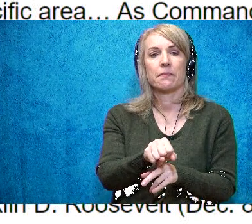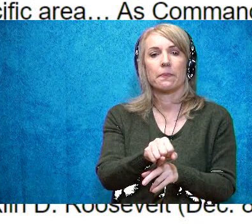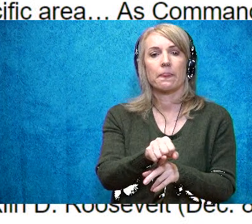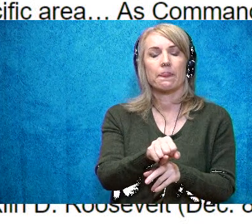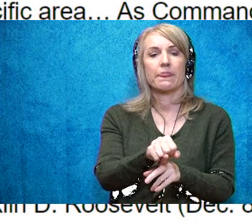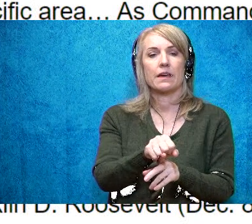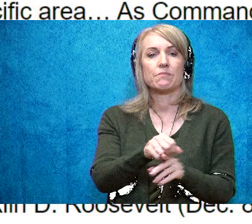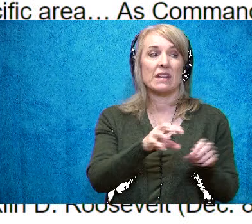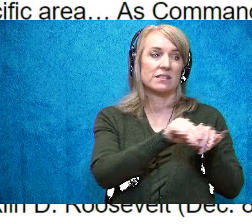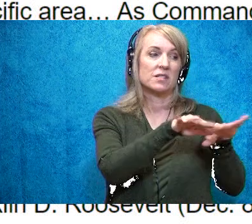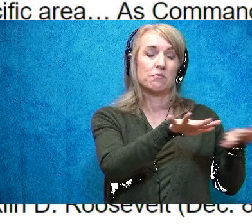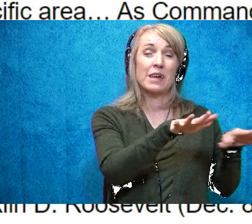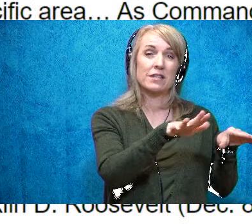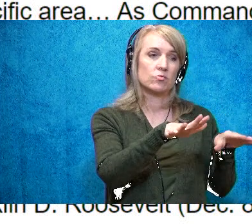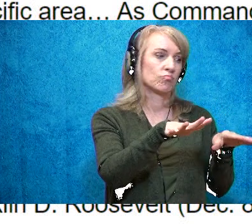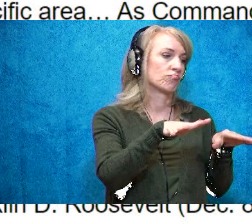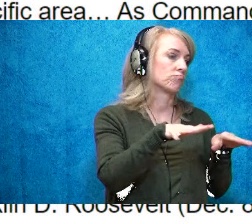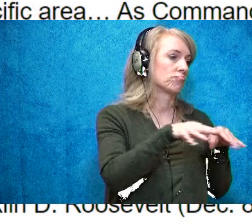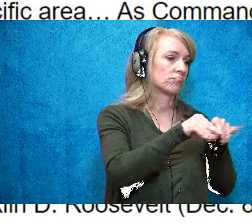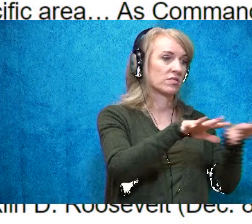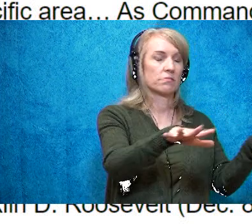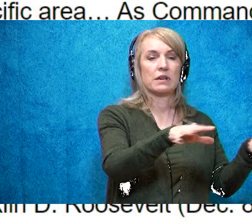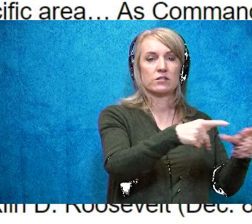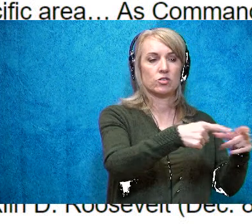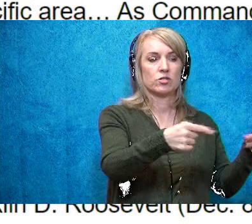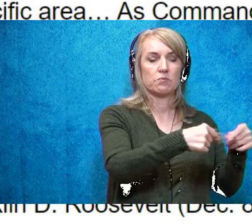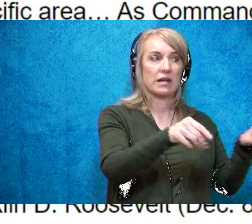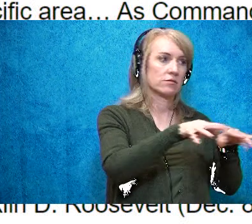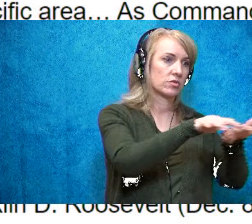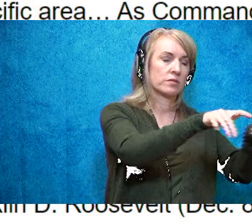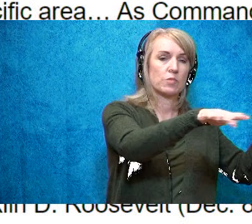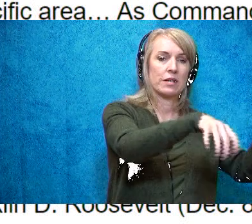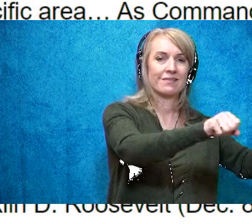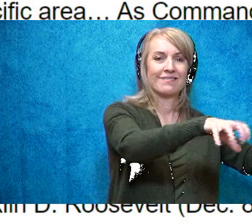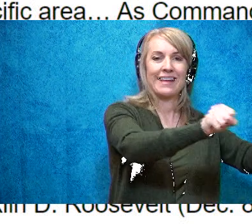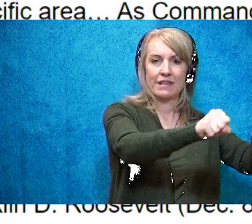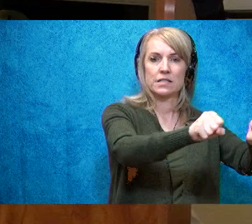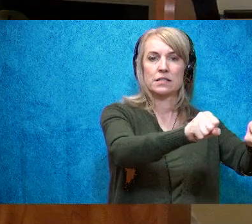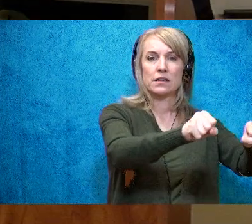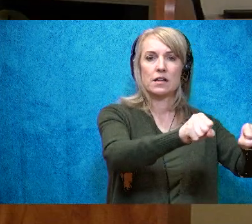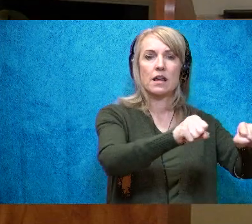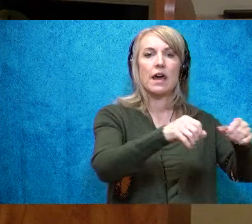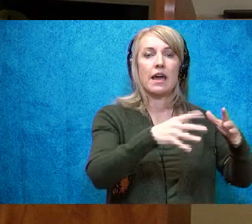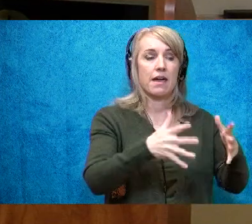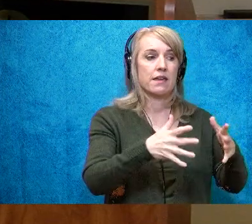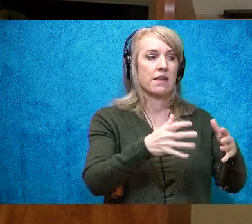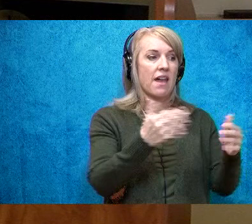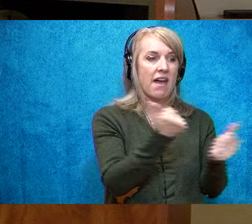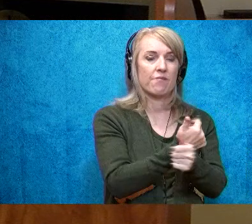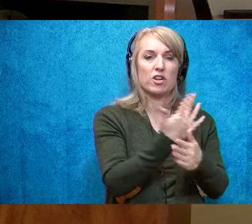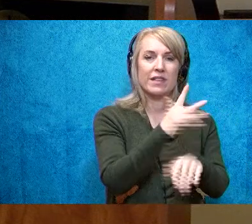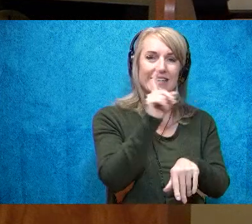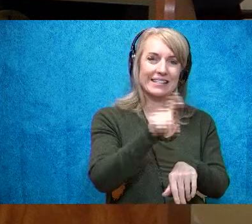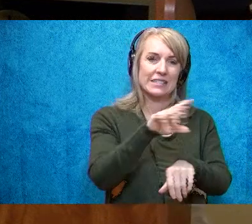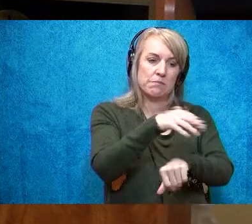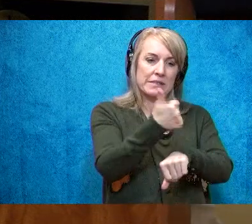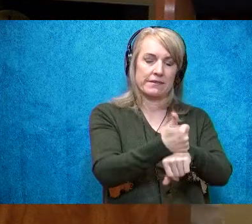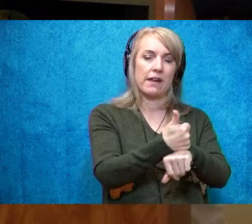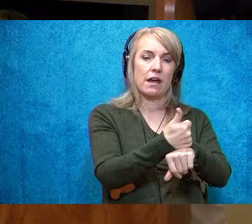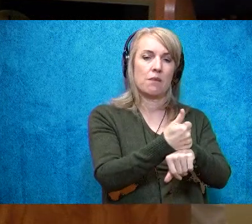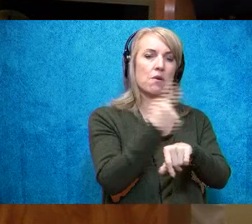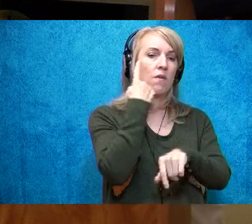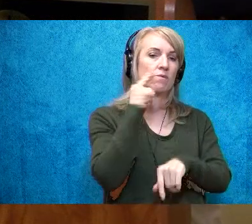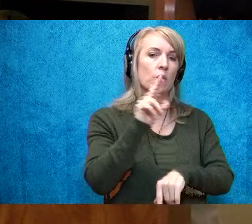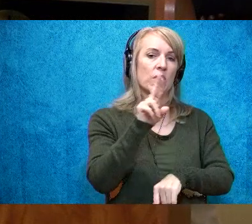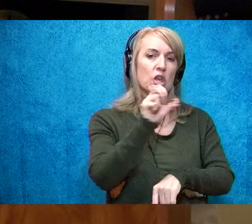Pacific area. As Commander-in-Chief of the Army and Navy, I've directed that all measures be taken for our defense. No matter how long it may take us to